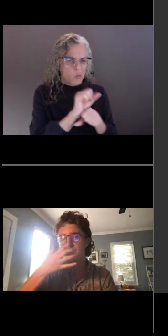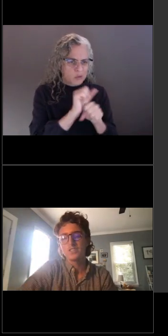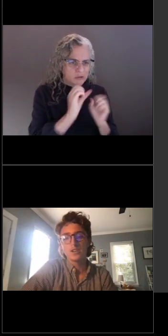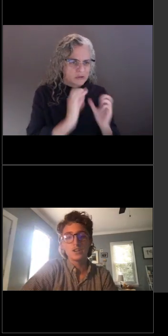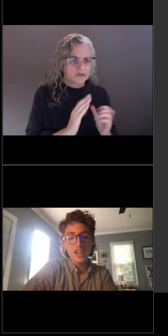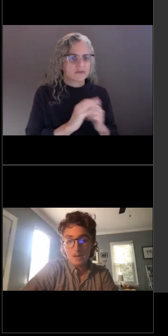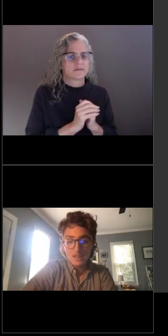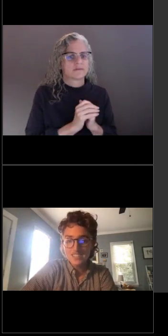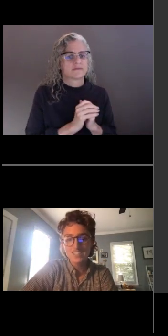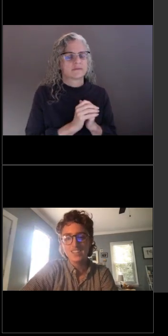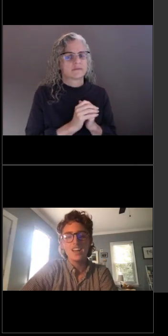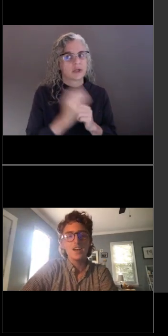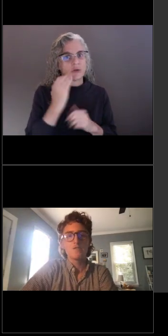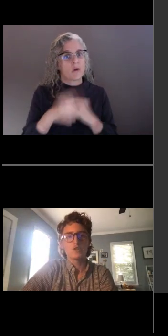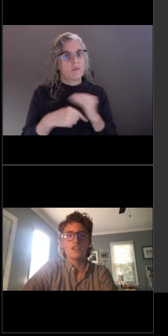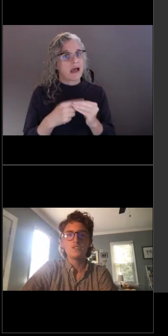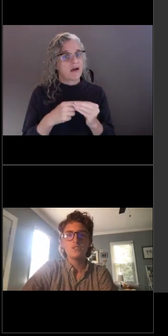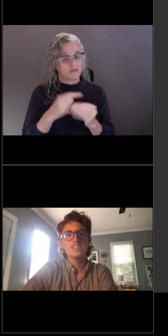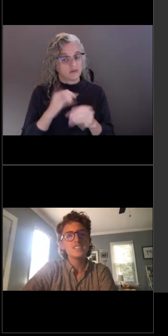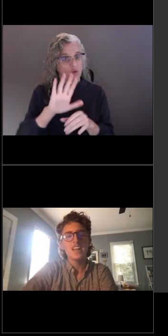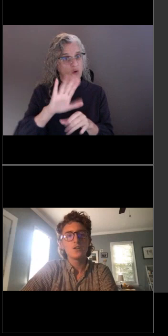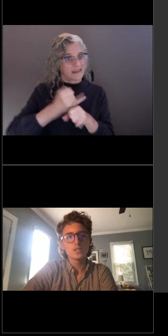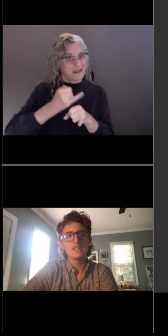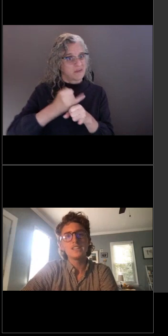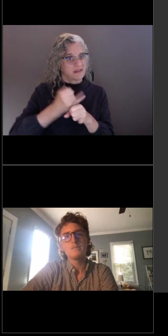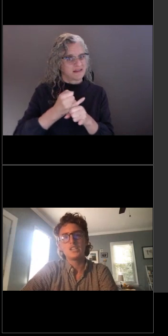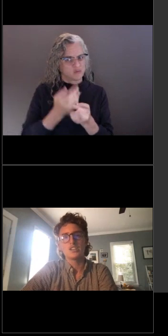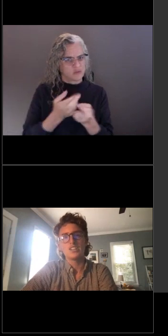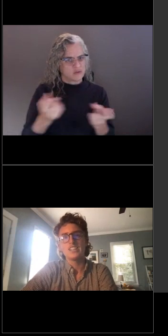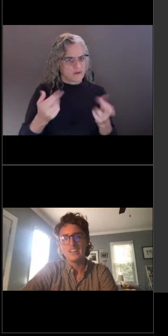with resources on your campus for trans students, and